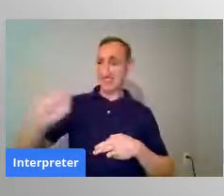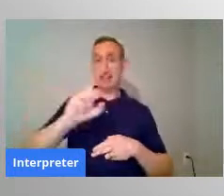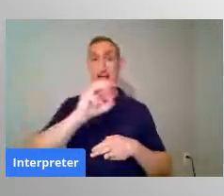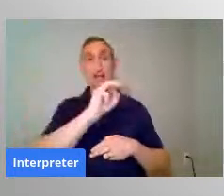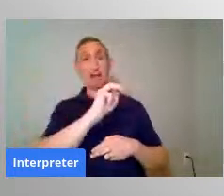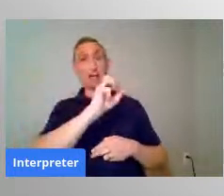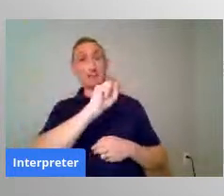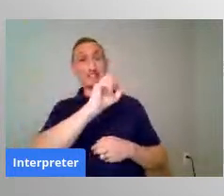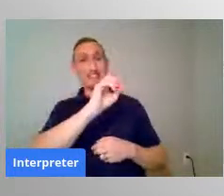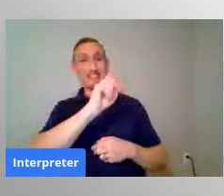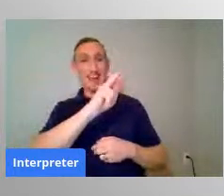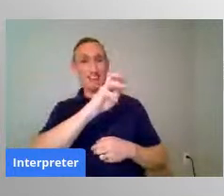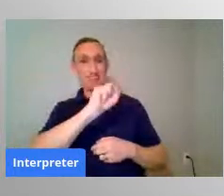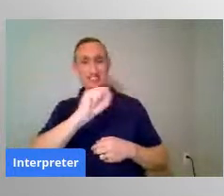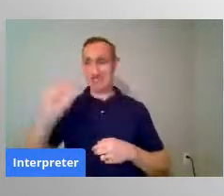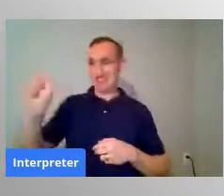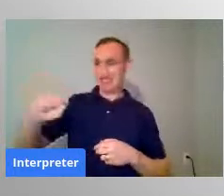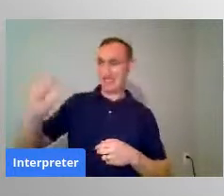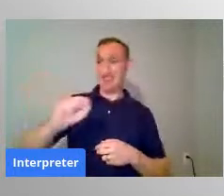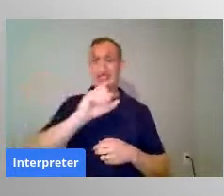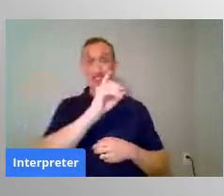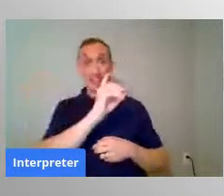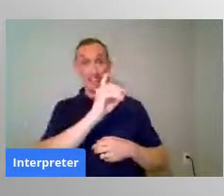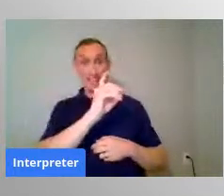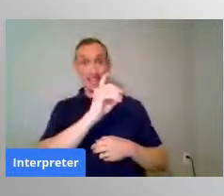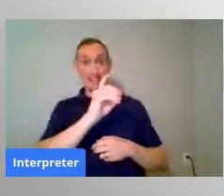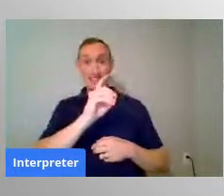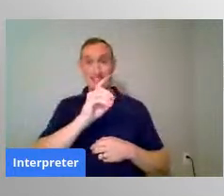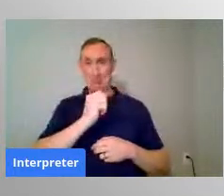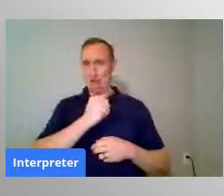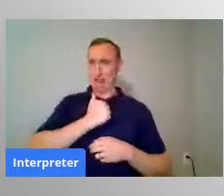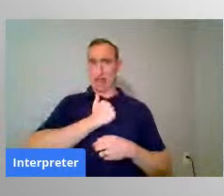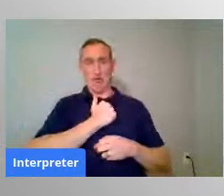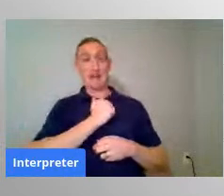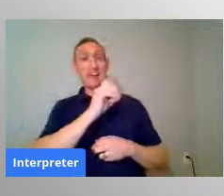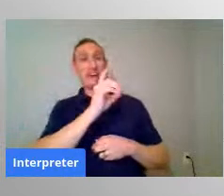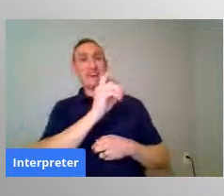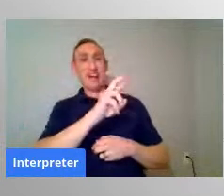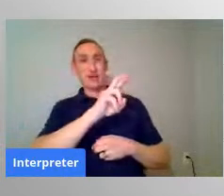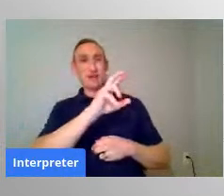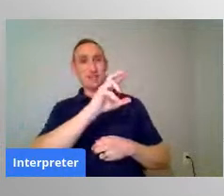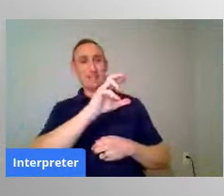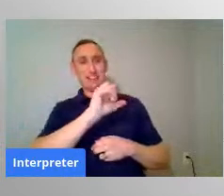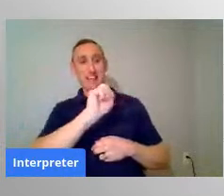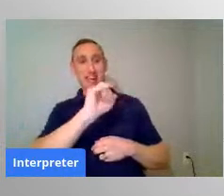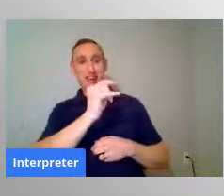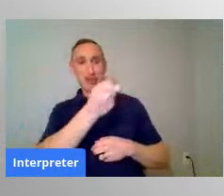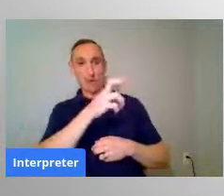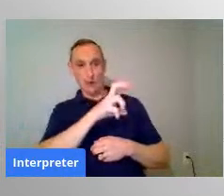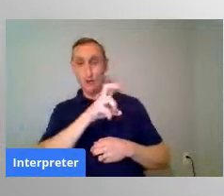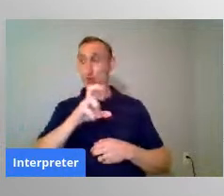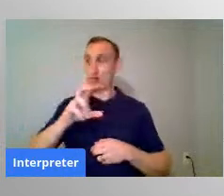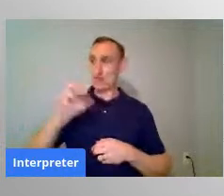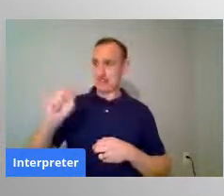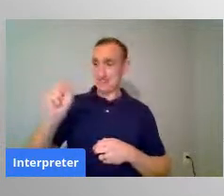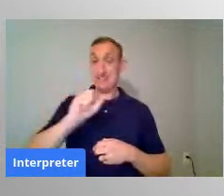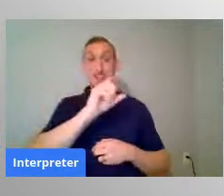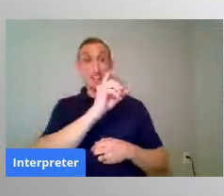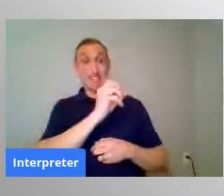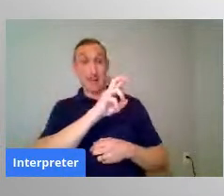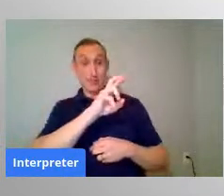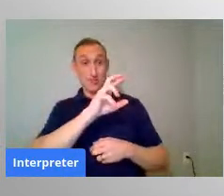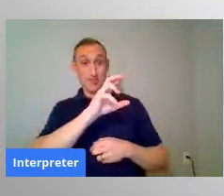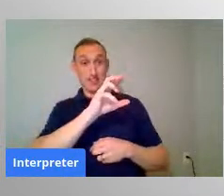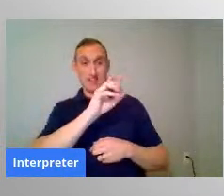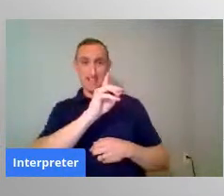Davis? Yes. Okay, sorry. Dr. Yeager? Yes. Dr. Dykeman? Yes.